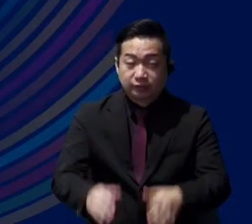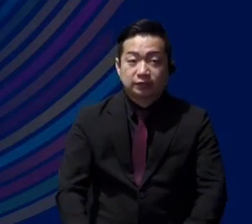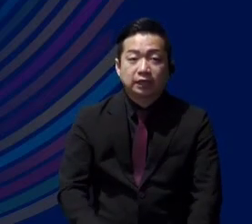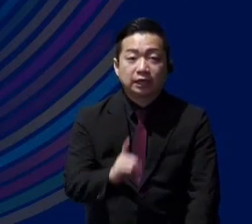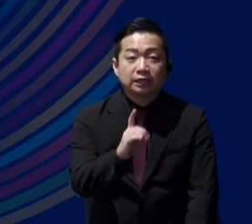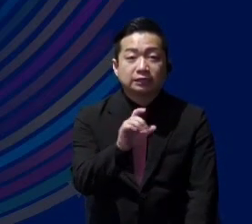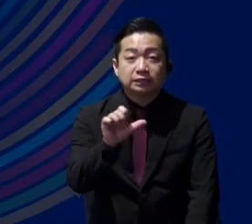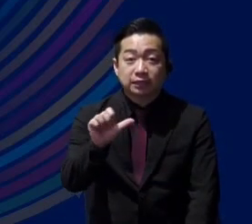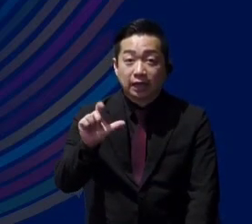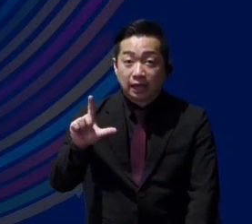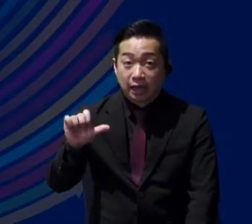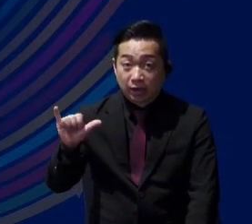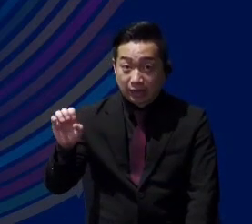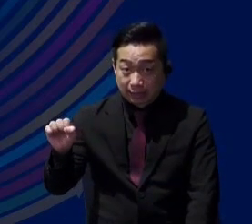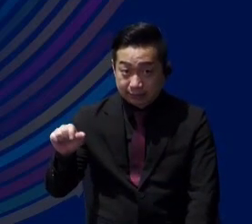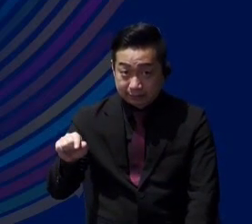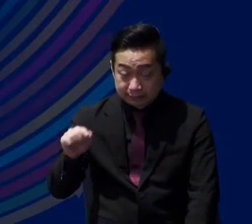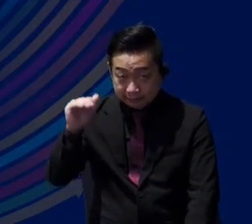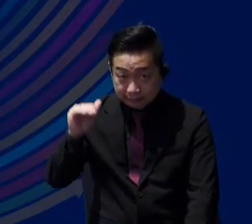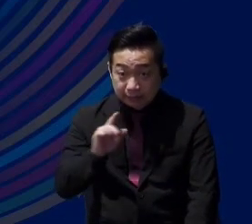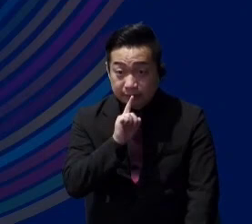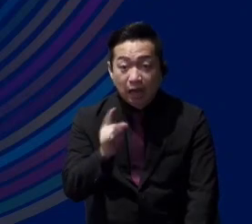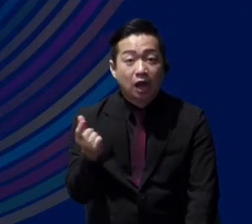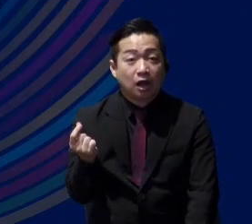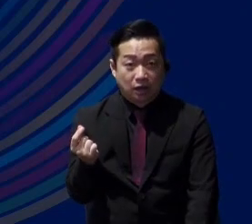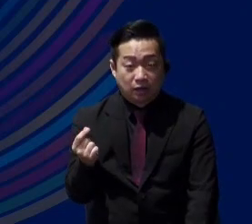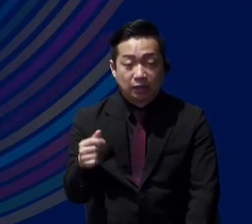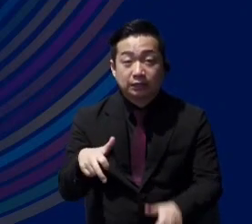musculoskeletal, lung cancer, and going down.